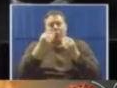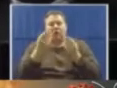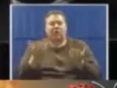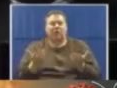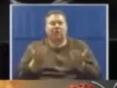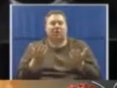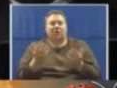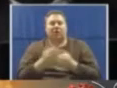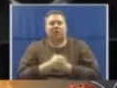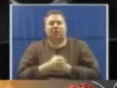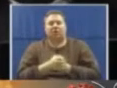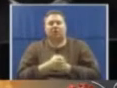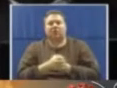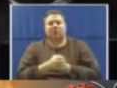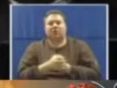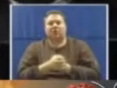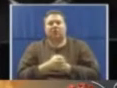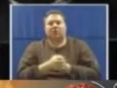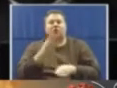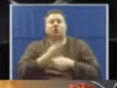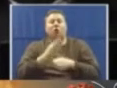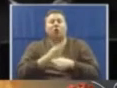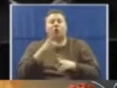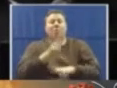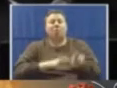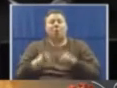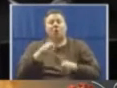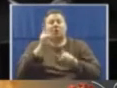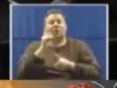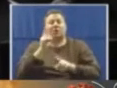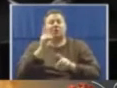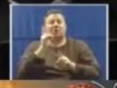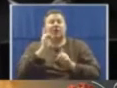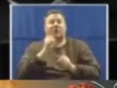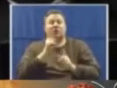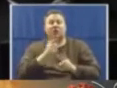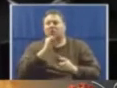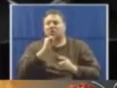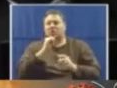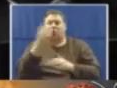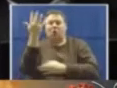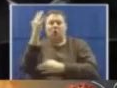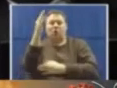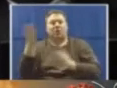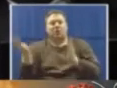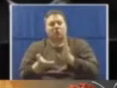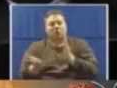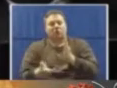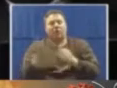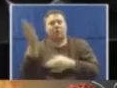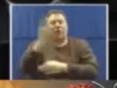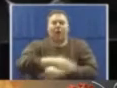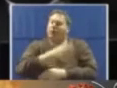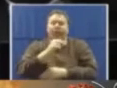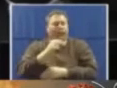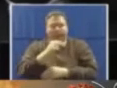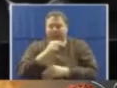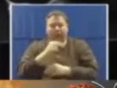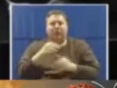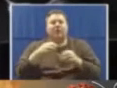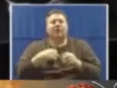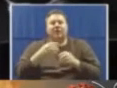Lewis says, of the modern educator is not to cut down jungles, but to irrigate deserts. Let us irrigate